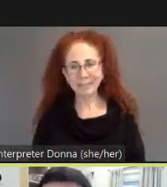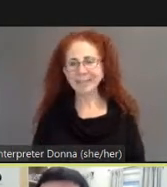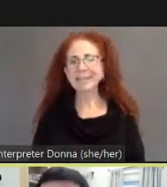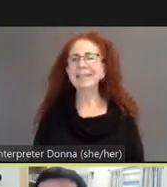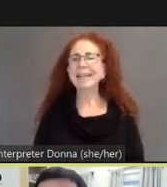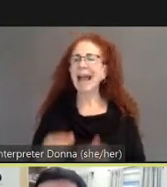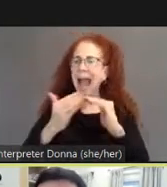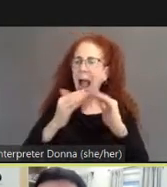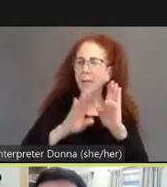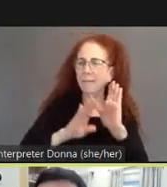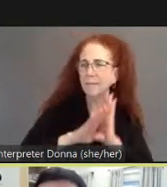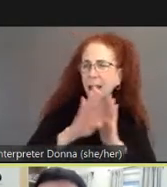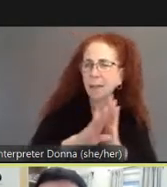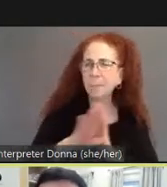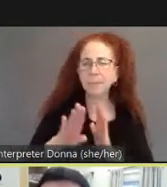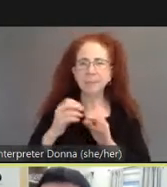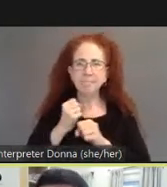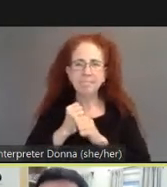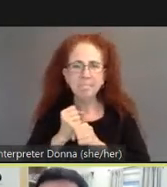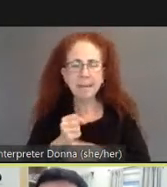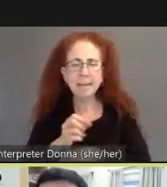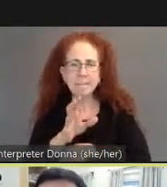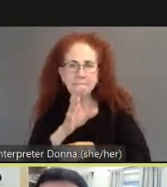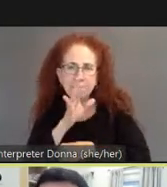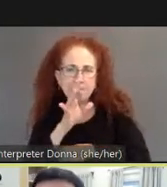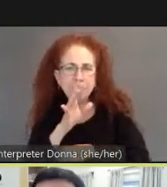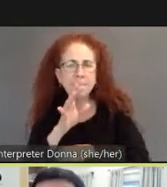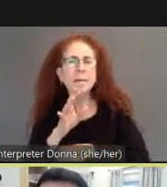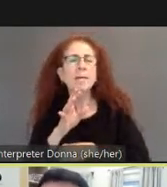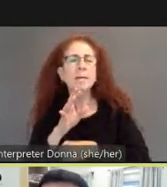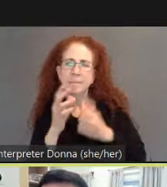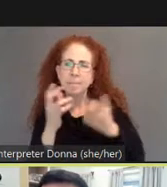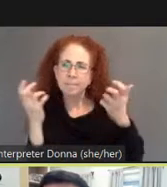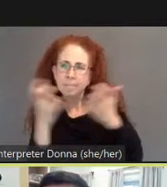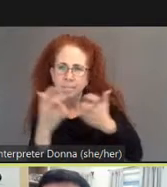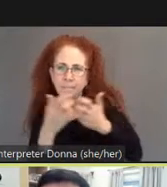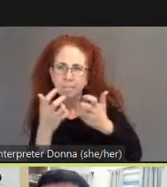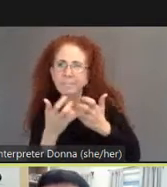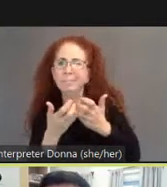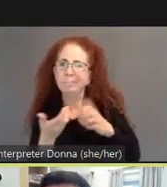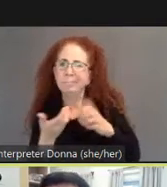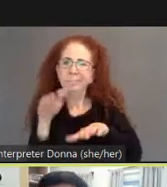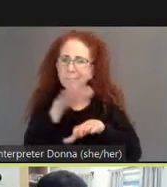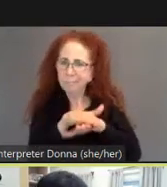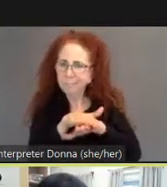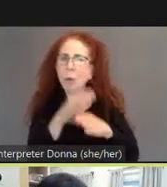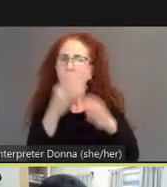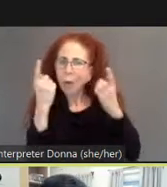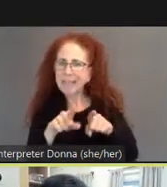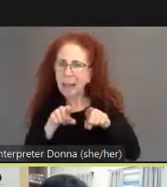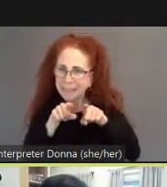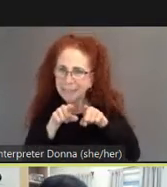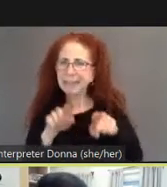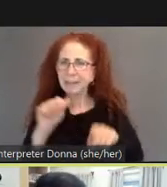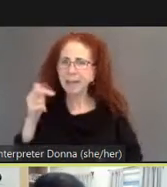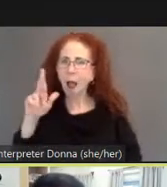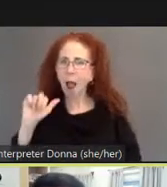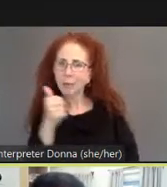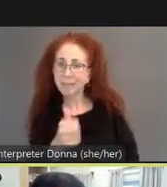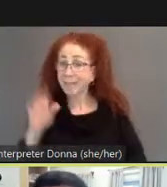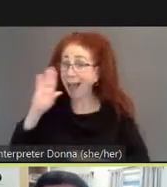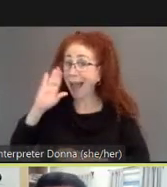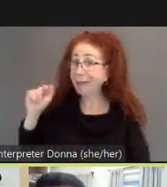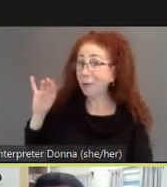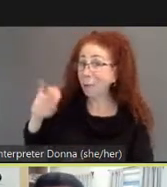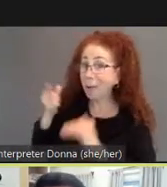and creating audio that can then really complement what's happening within the opera itself. So, hi, Nicole,